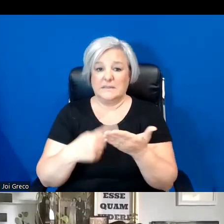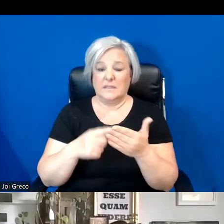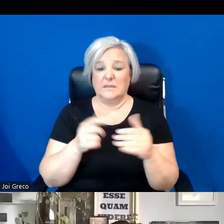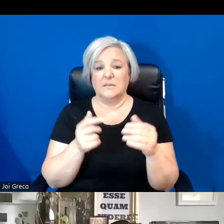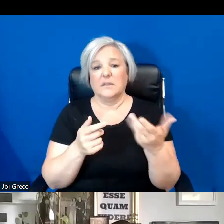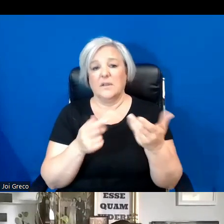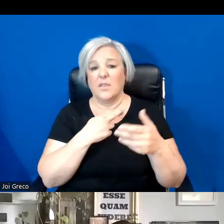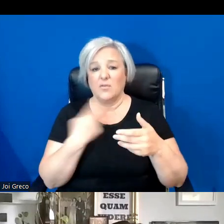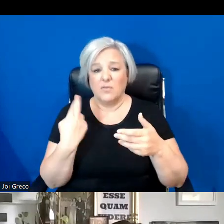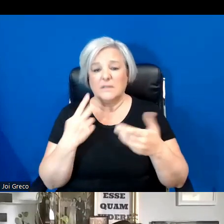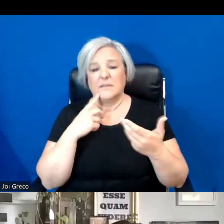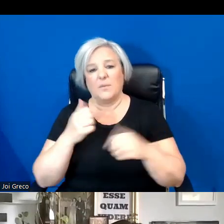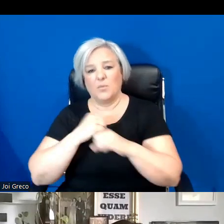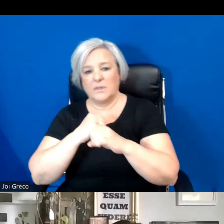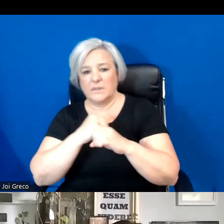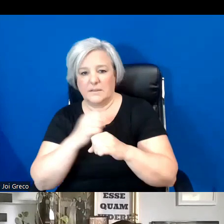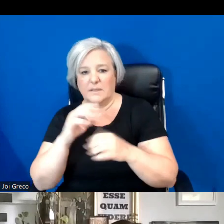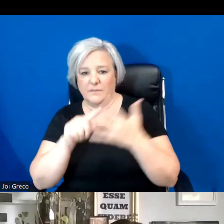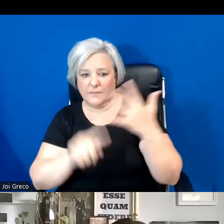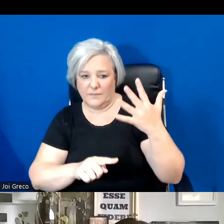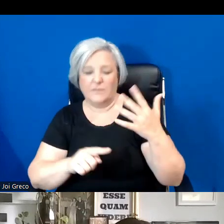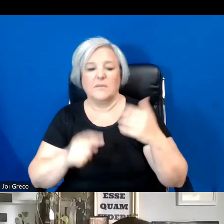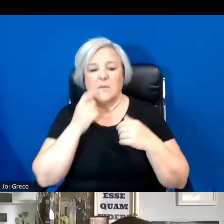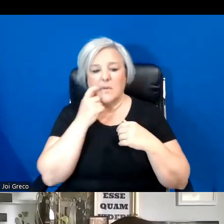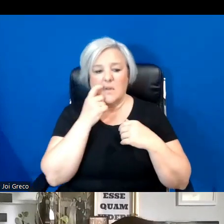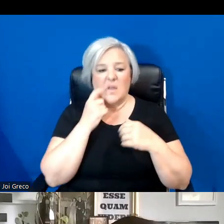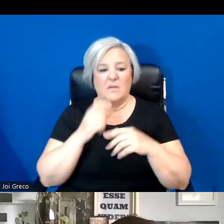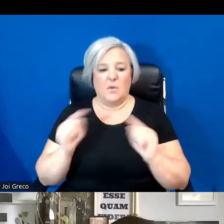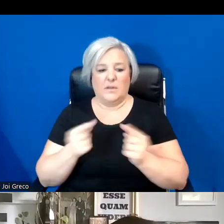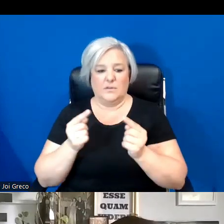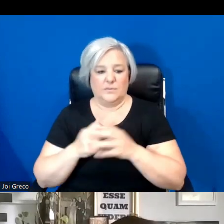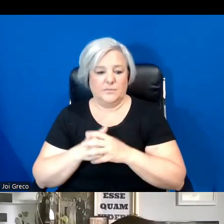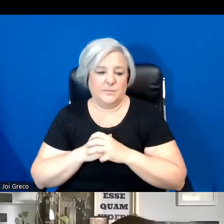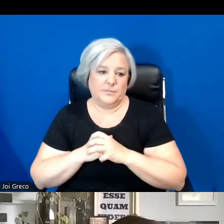and protective factors to violence and injury. Next slide, please.